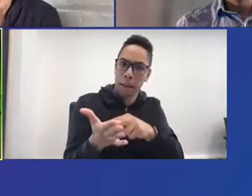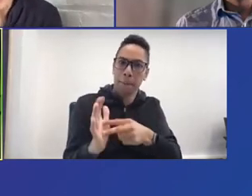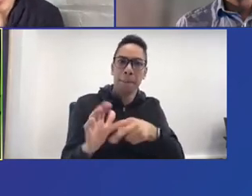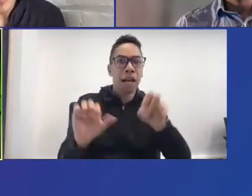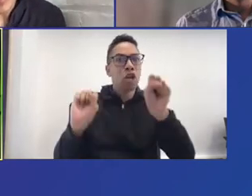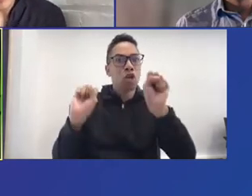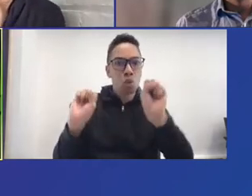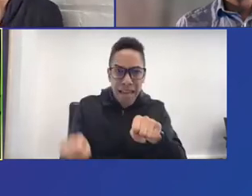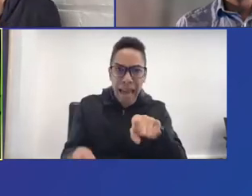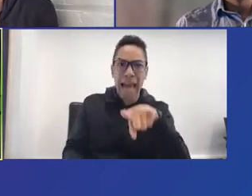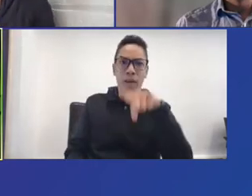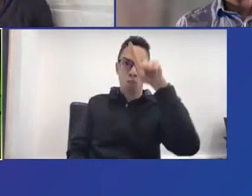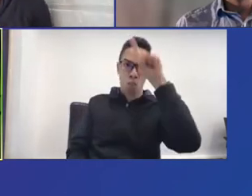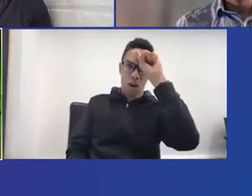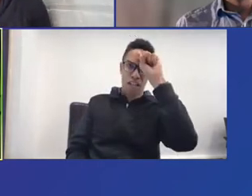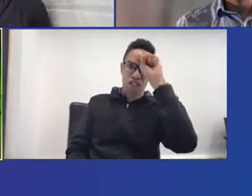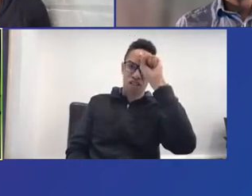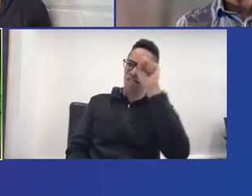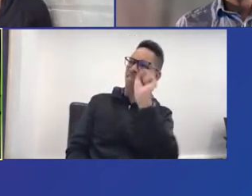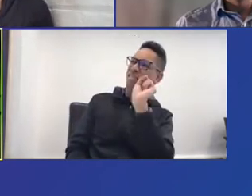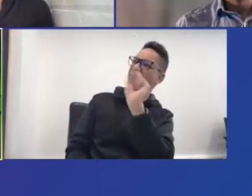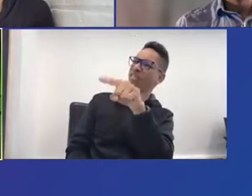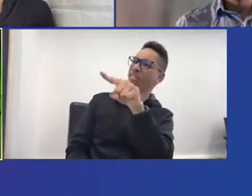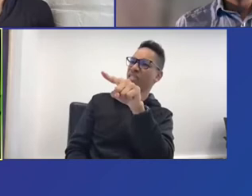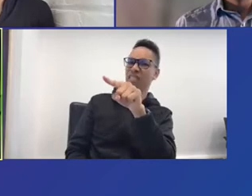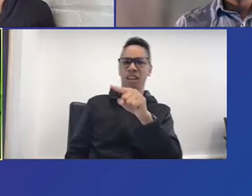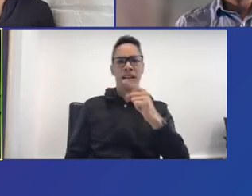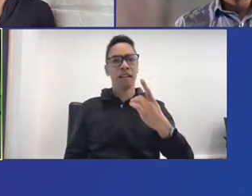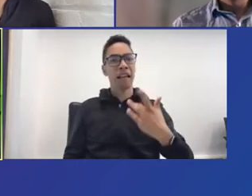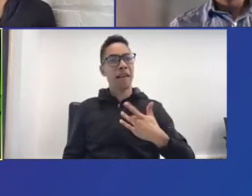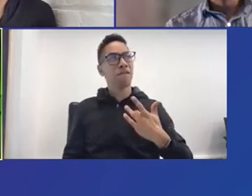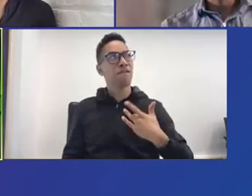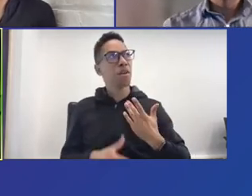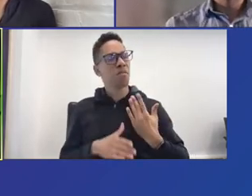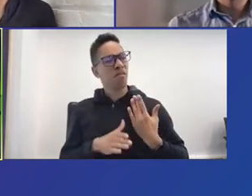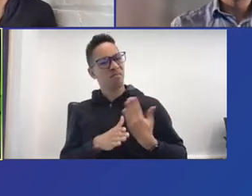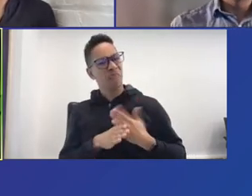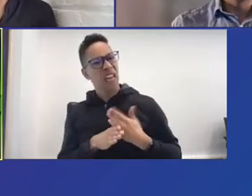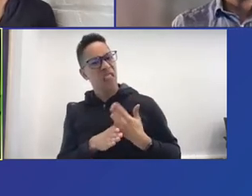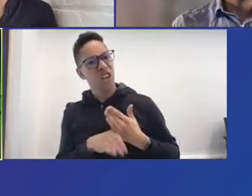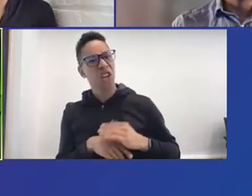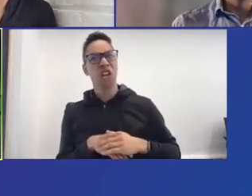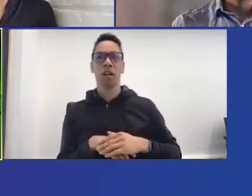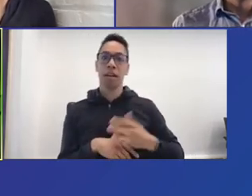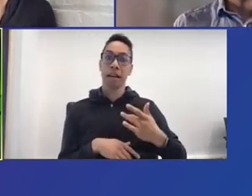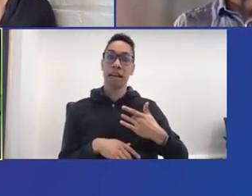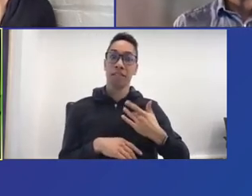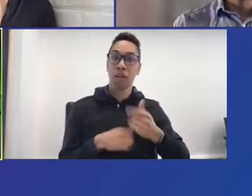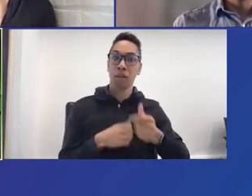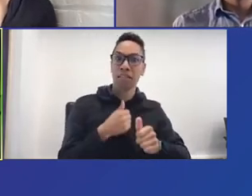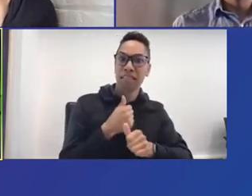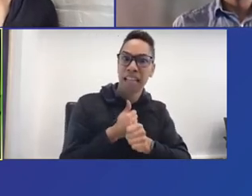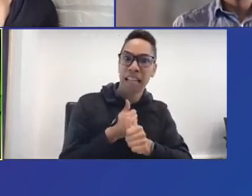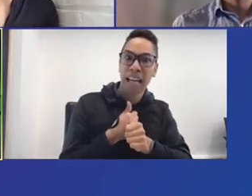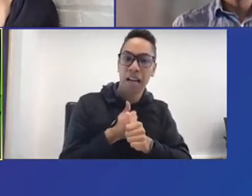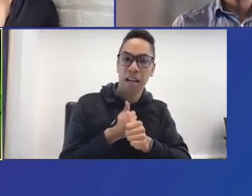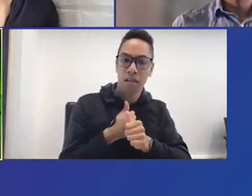be queried, to be troubled, right? To be dangerous, right? Yeah.